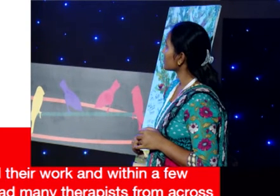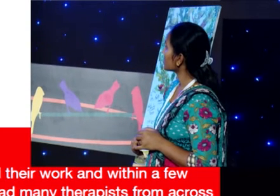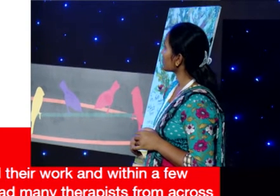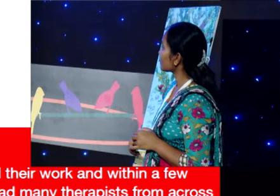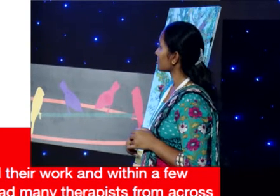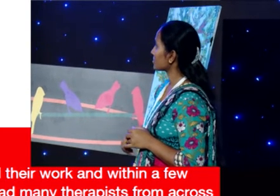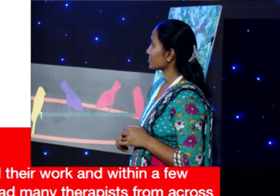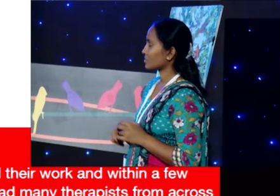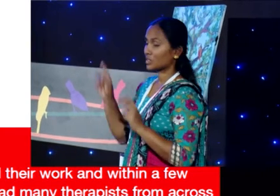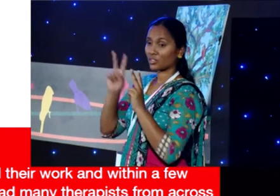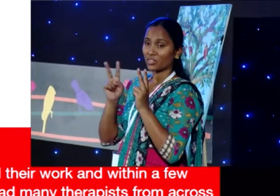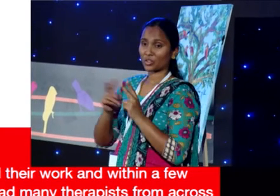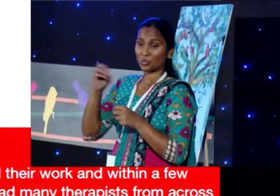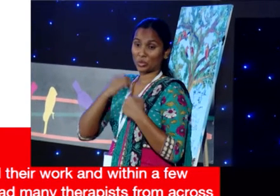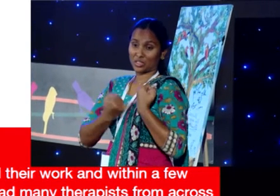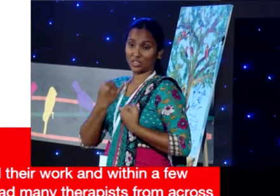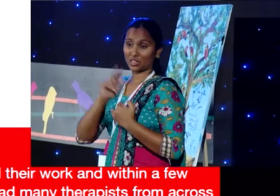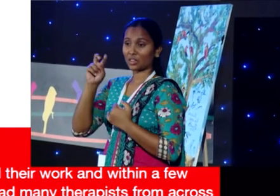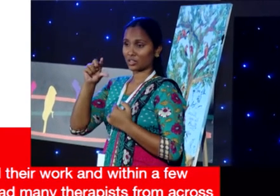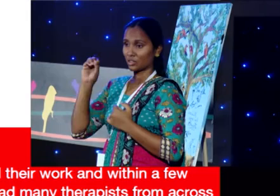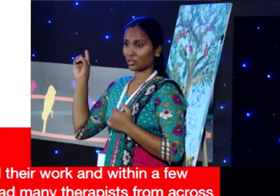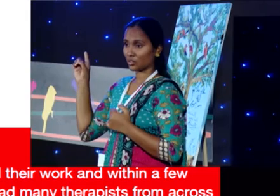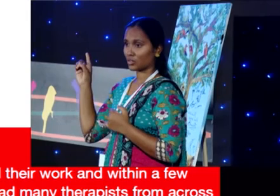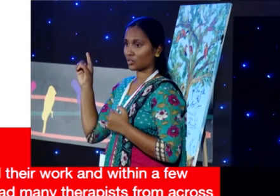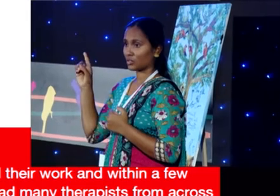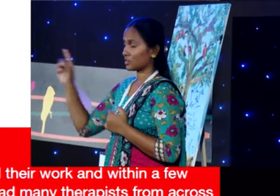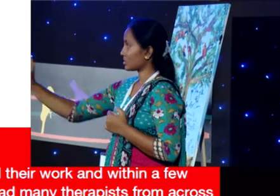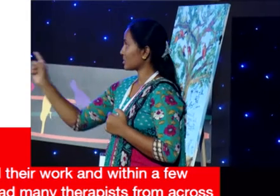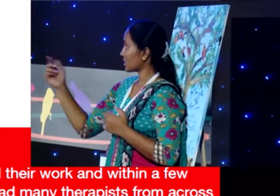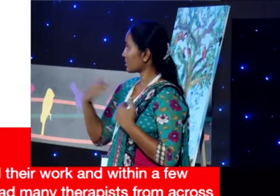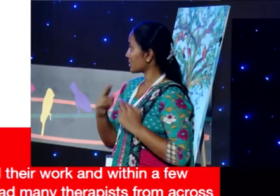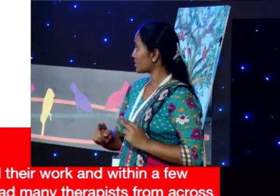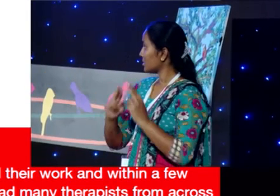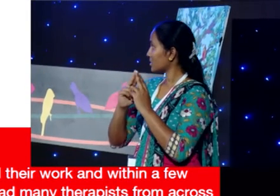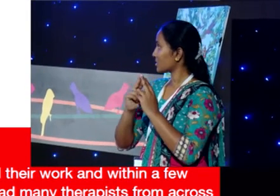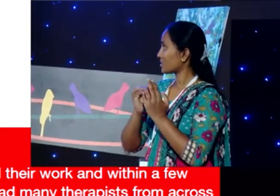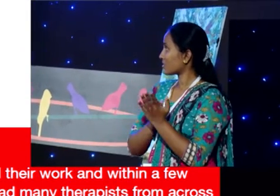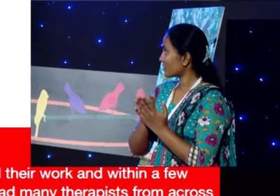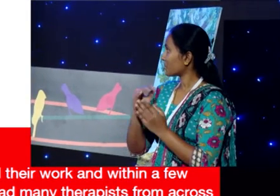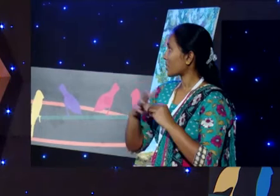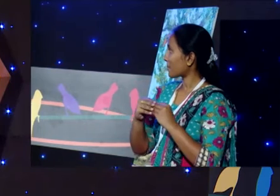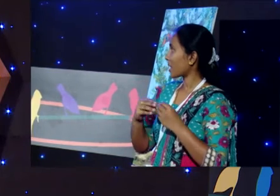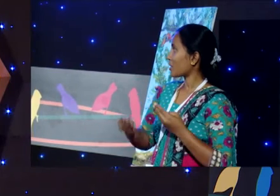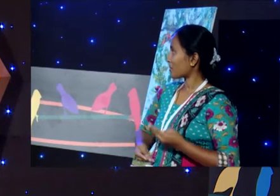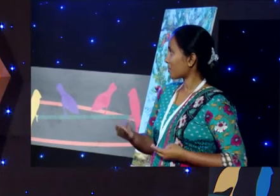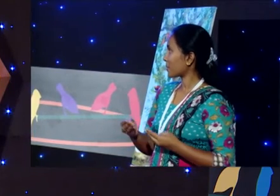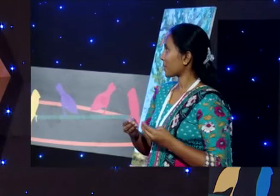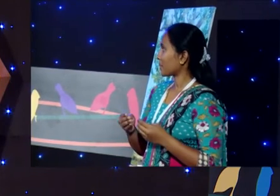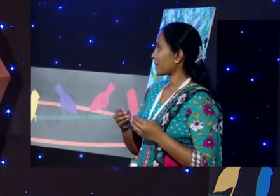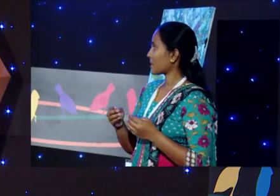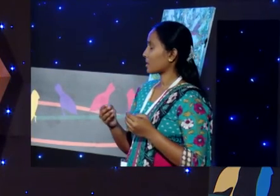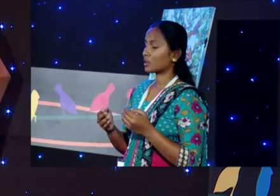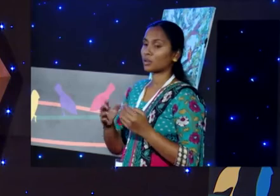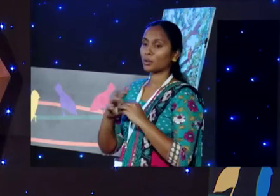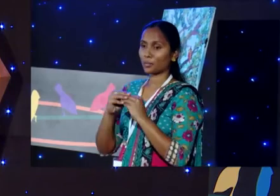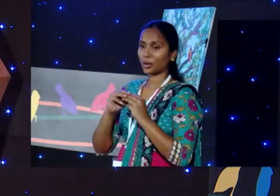Handi Machal is a very interesting organization. You know, we have children with special needs, and urban areas like Bangalore, Mumbai have access to conclaves